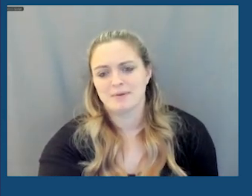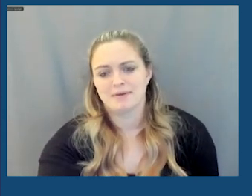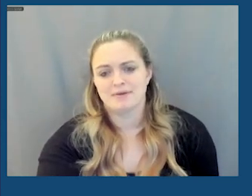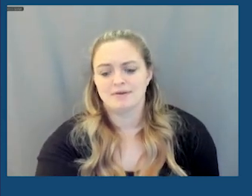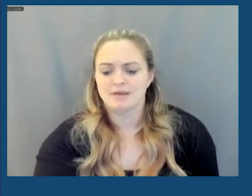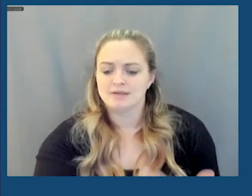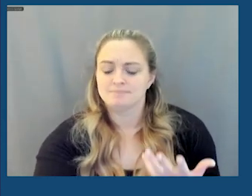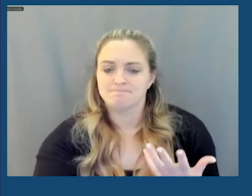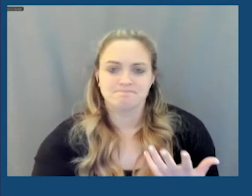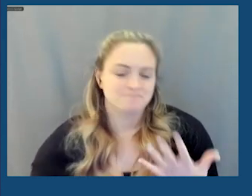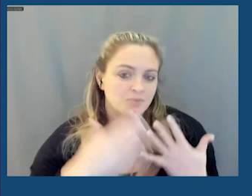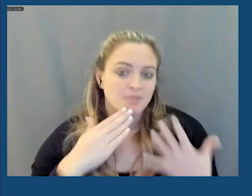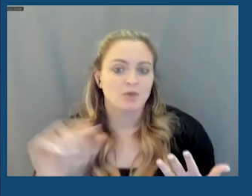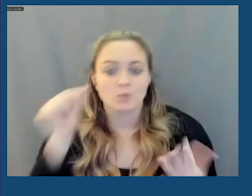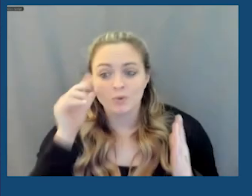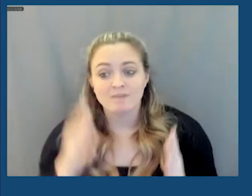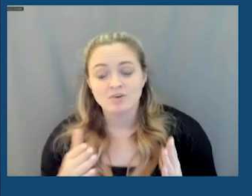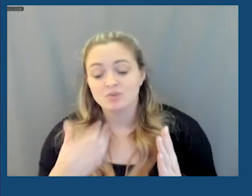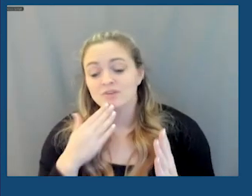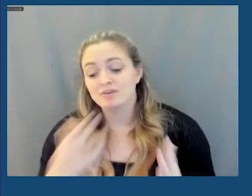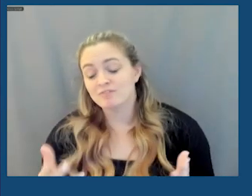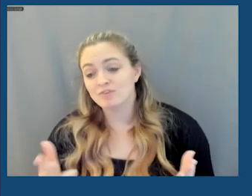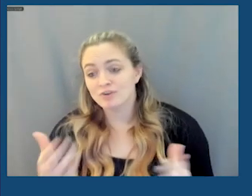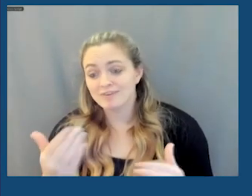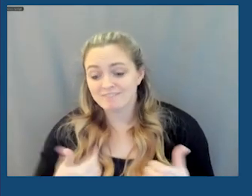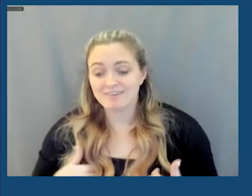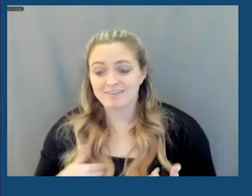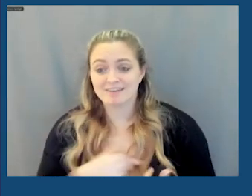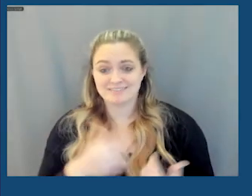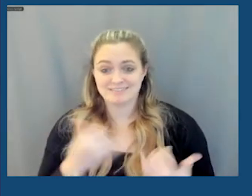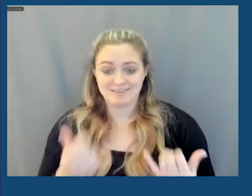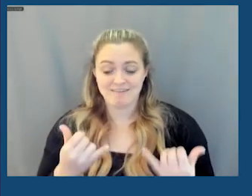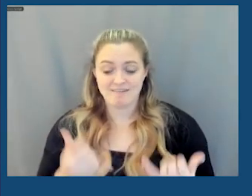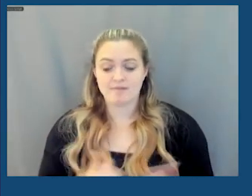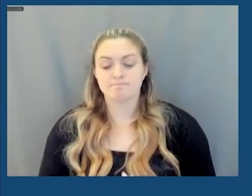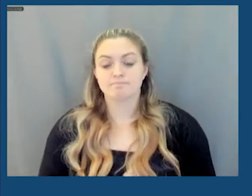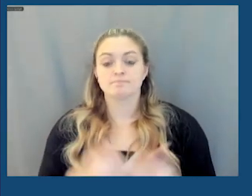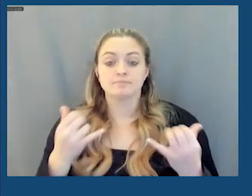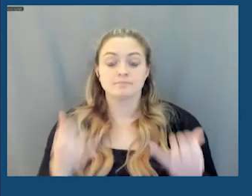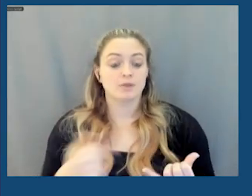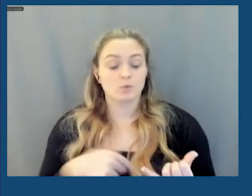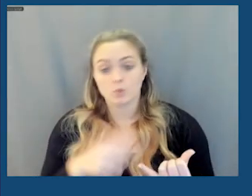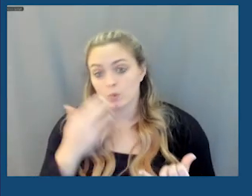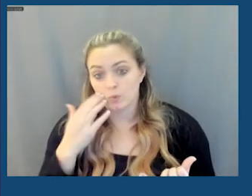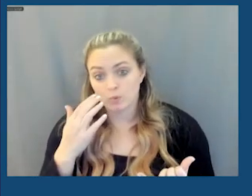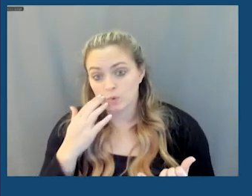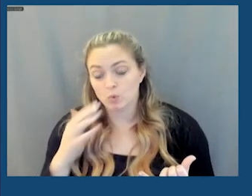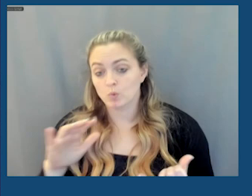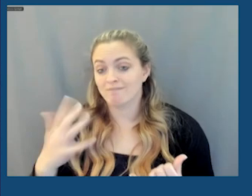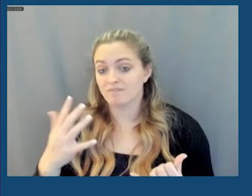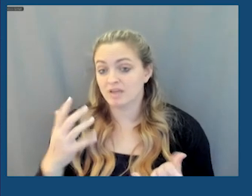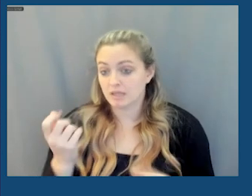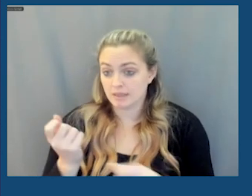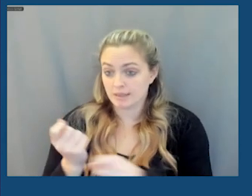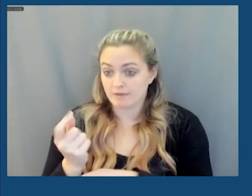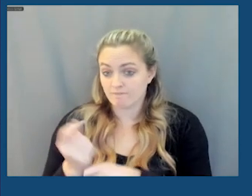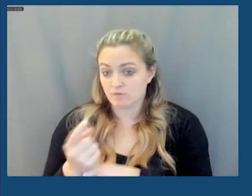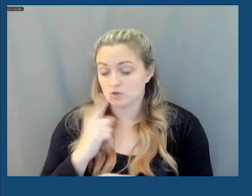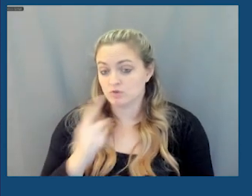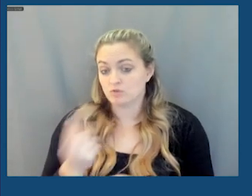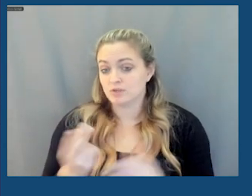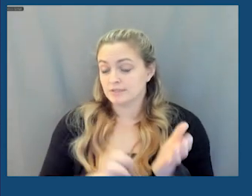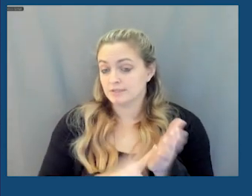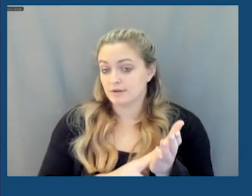So thank you, Governor. Thank you for having this event today. Today, as we all know, is the 5th anniversary of the signing of